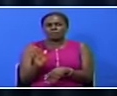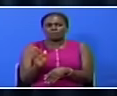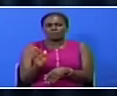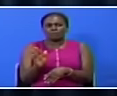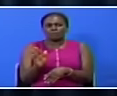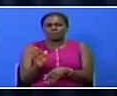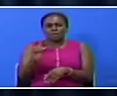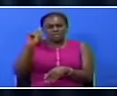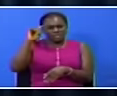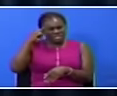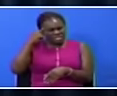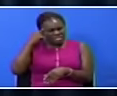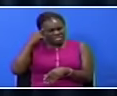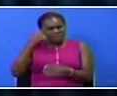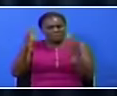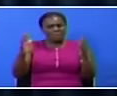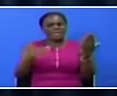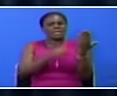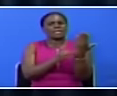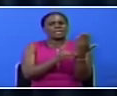They would think that's a great name.